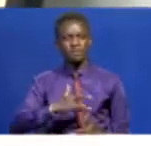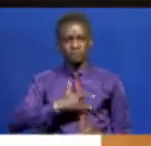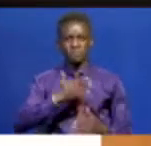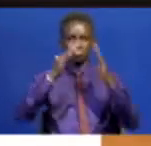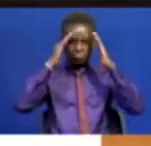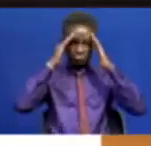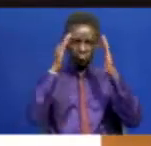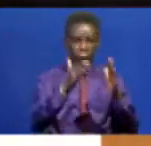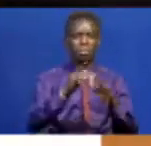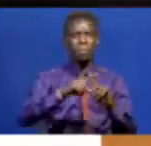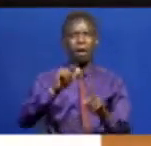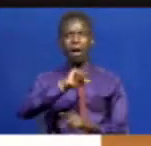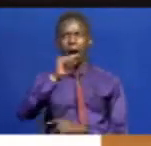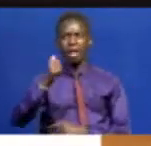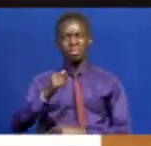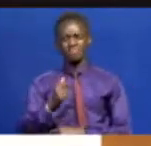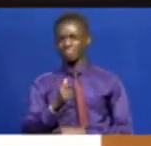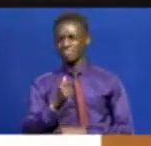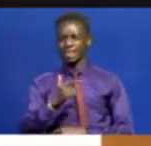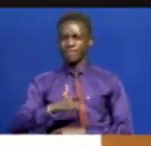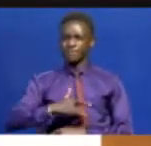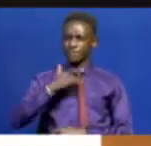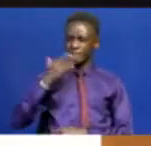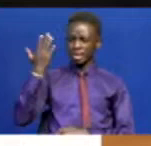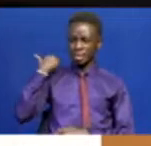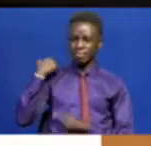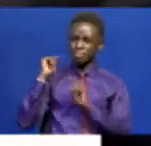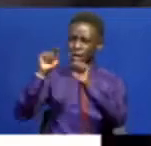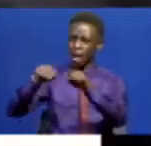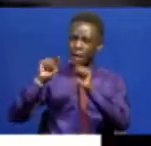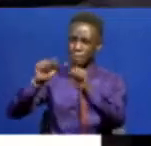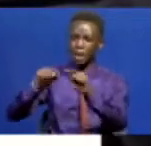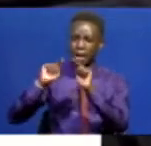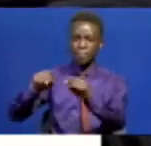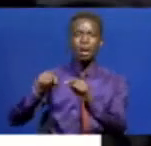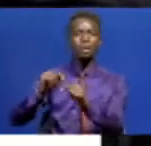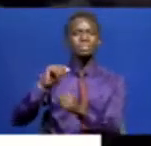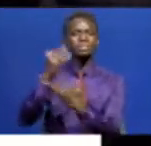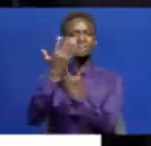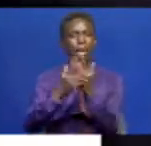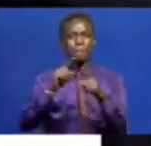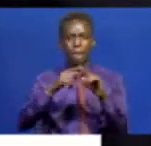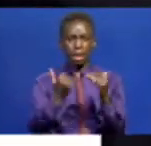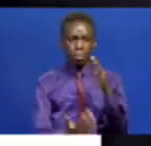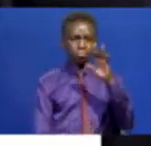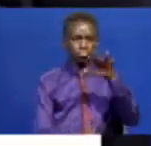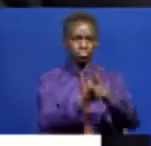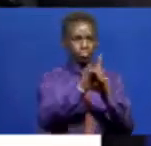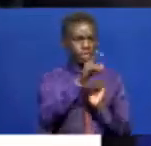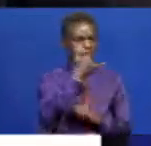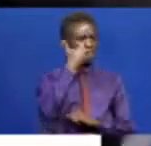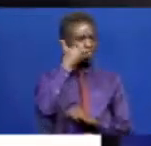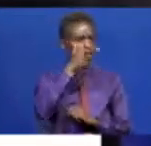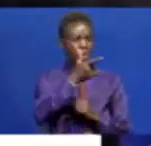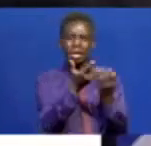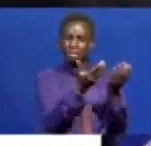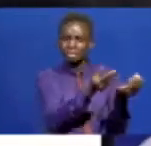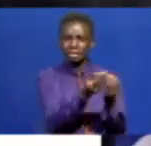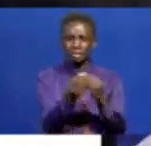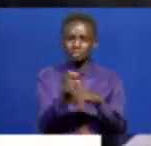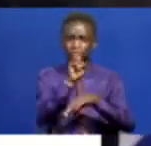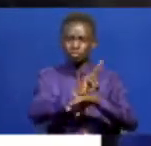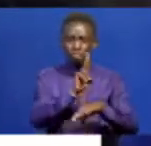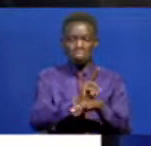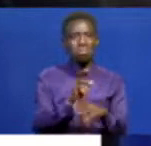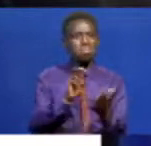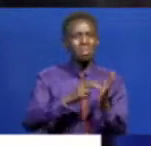used to visit a cyber back in the day, but with smartphones becoming advanced and accessible, they find no need